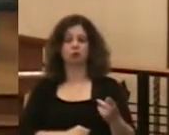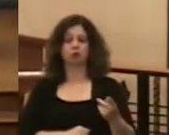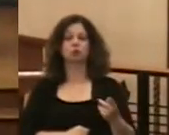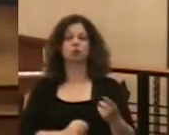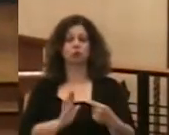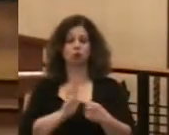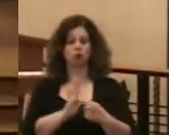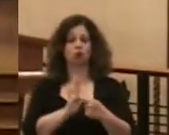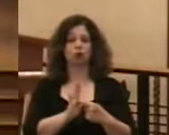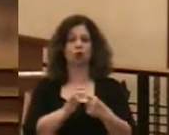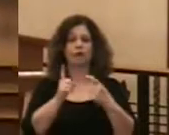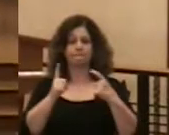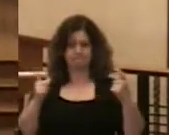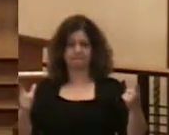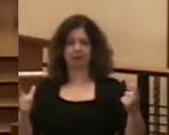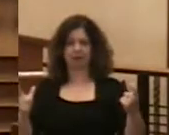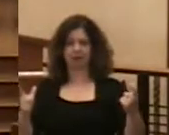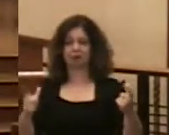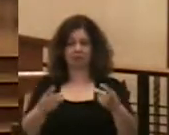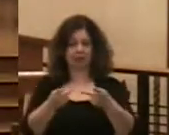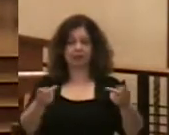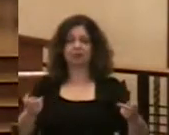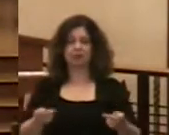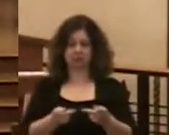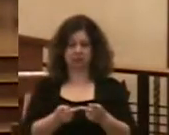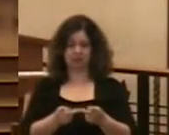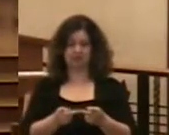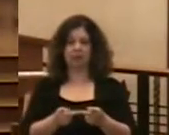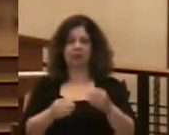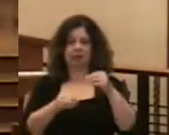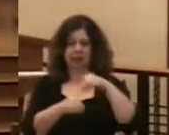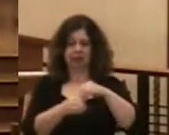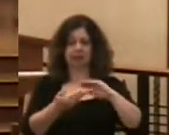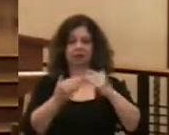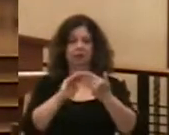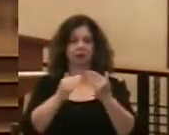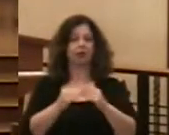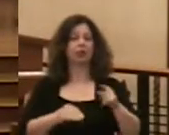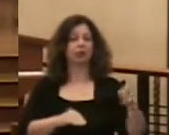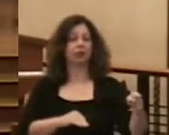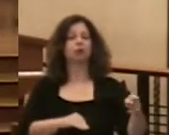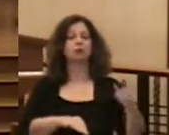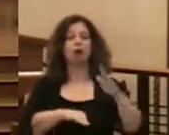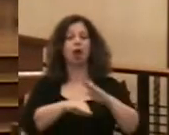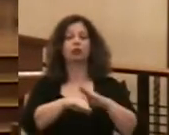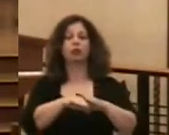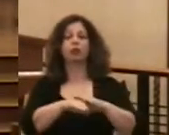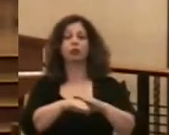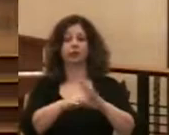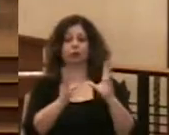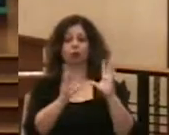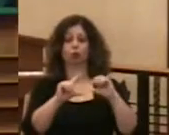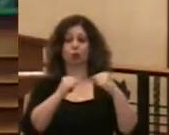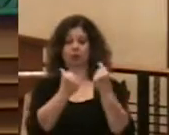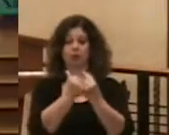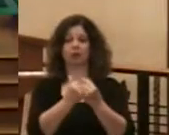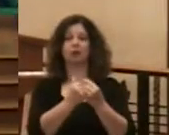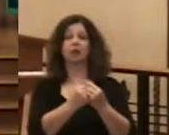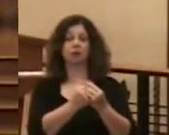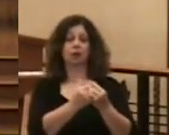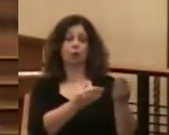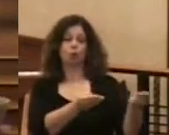sizable institutions in the town. He was on the call committee that brought me to the church I was serving at the time. We